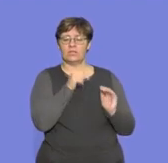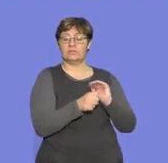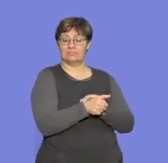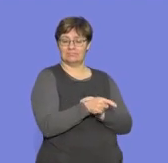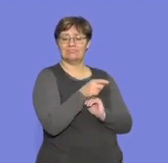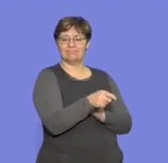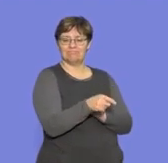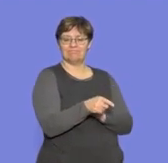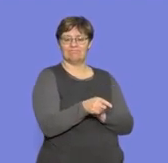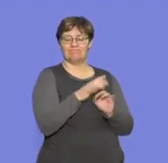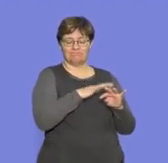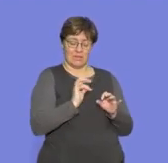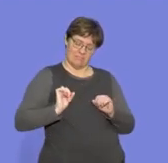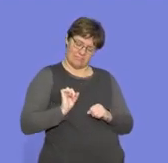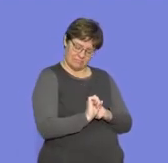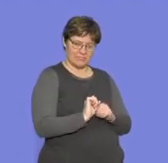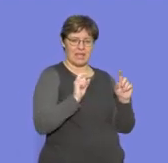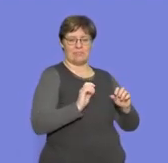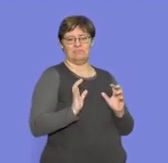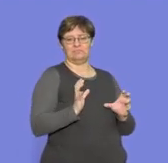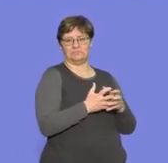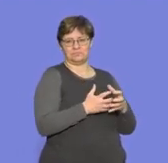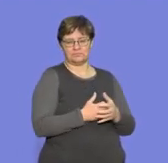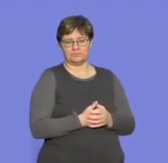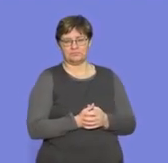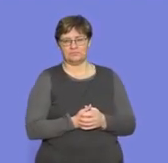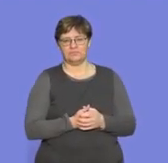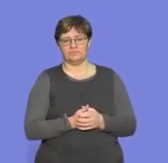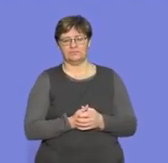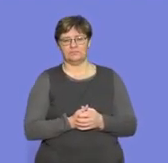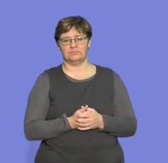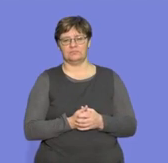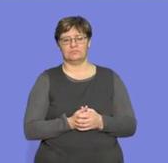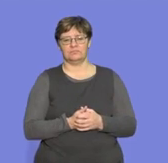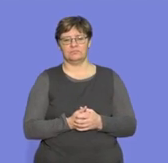fynbos. these areas, endemic Okay. to the Cape fynbos. As we wrap this section up, we're looking at the As we forest wrap